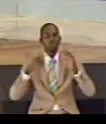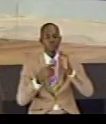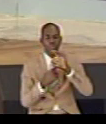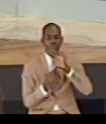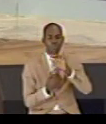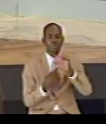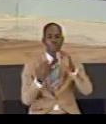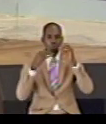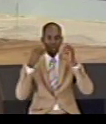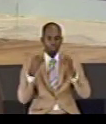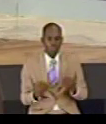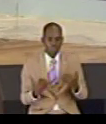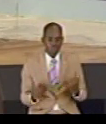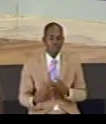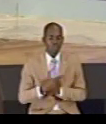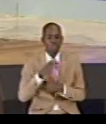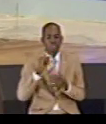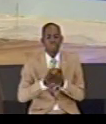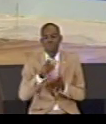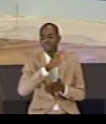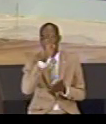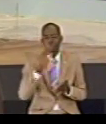than you have ever seen in your life.